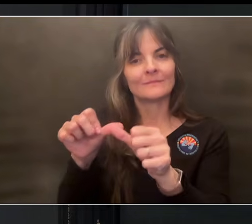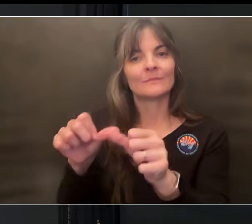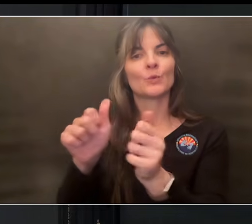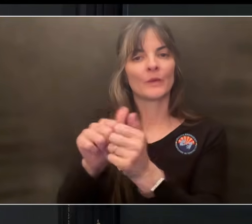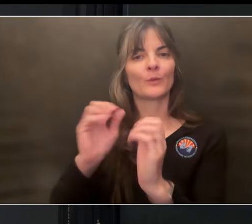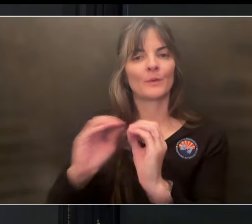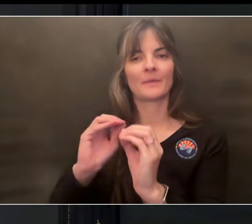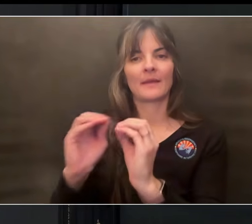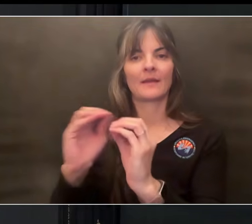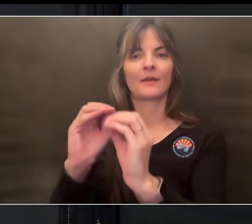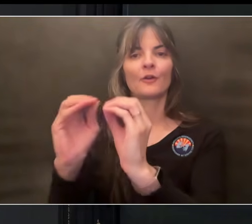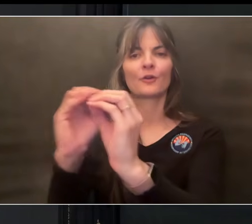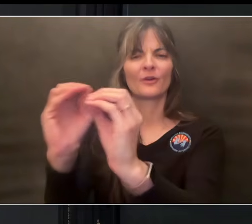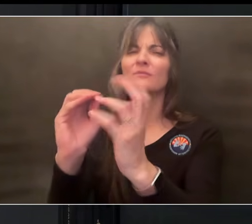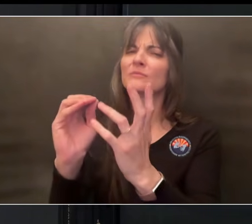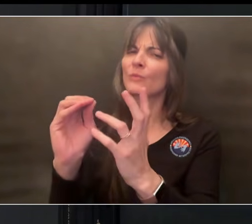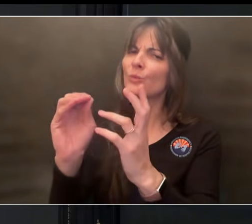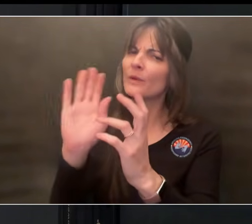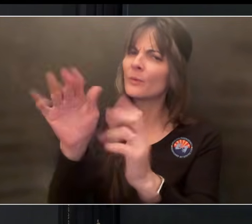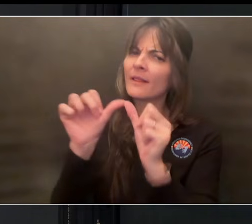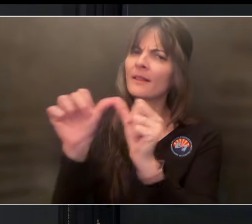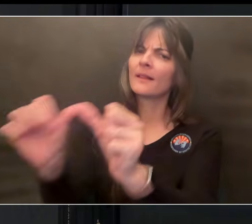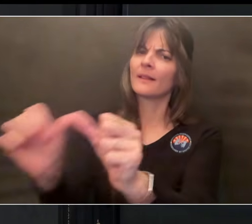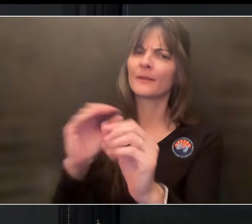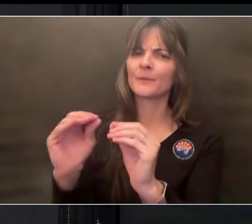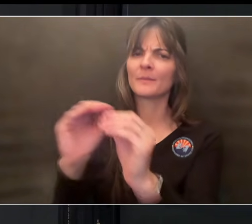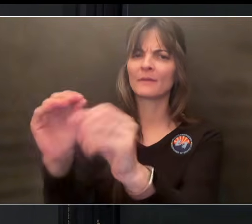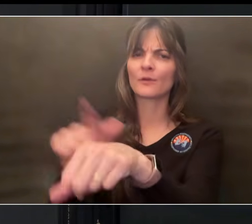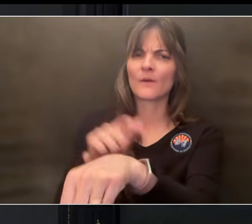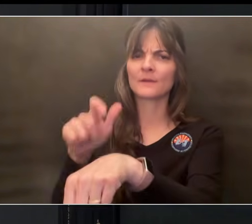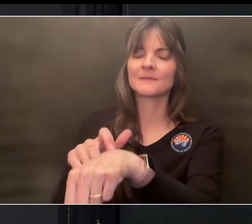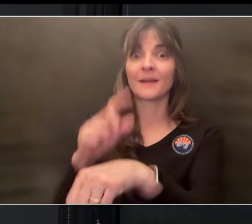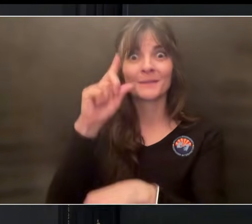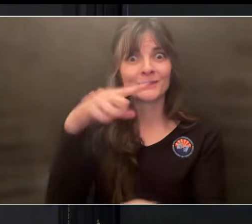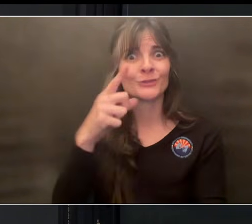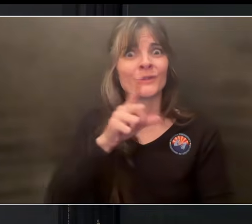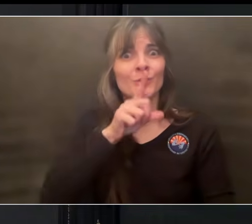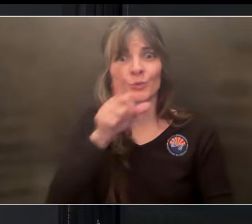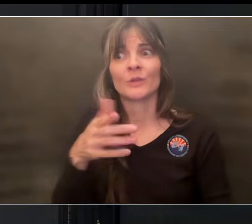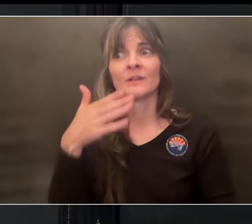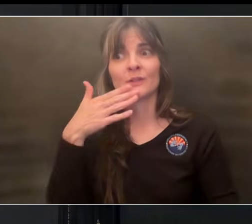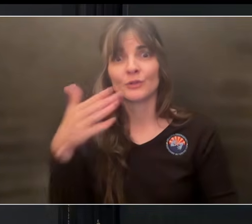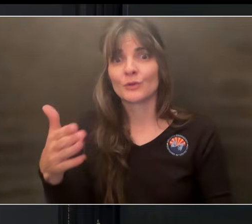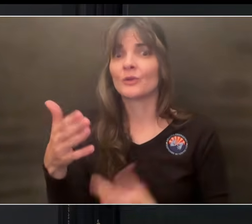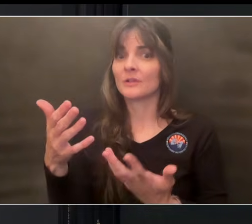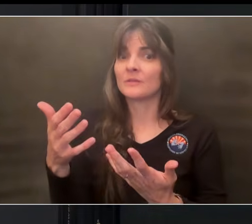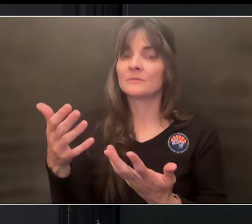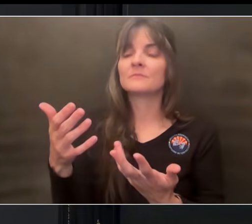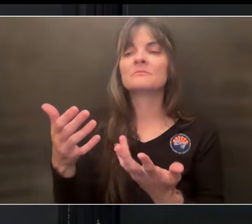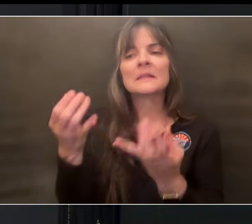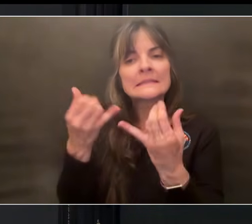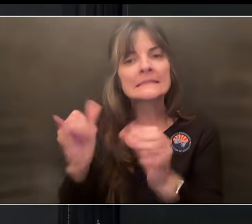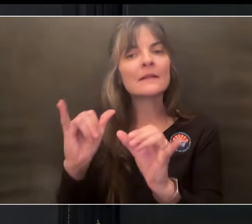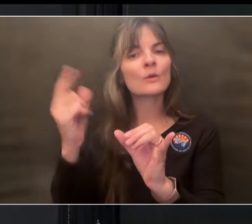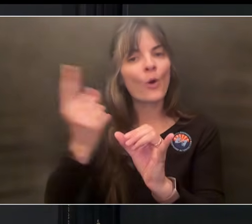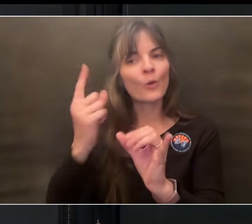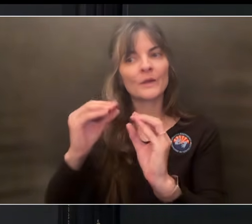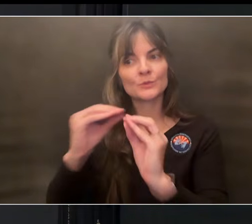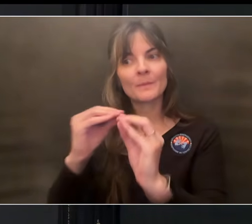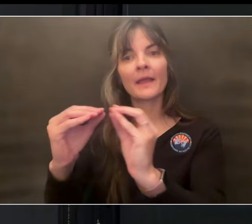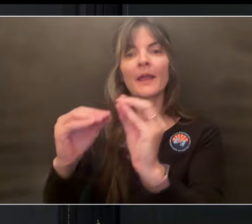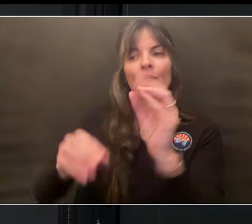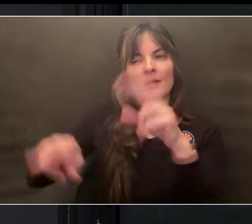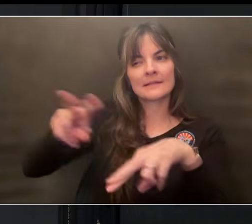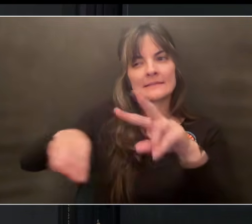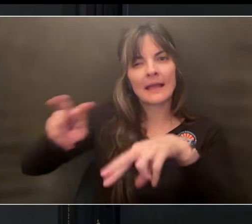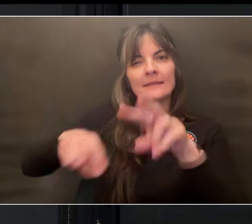It's starting to look really good out there where they are, so we're getting a lot of that cleaned up, but they'll do that where they can. And again, we're assessing what the roads and all the